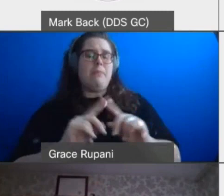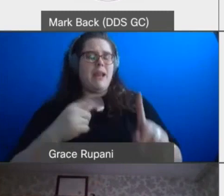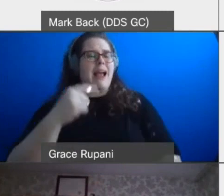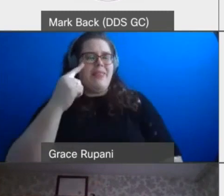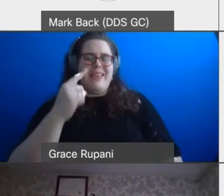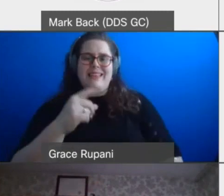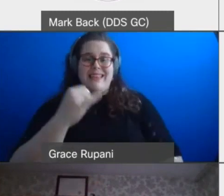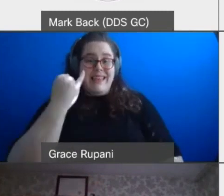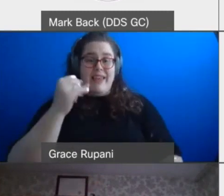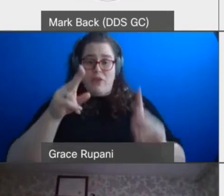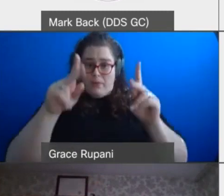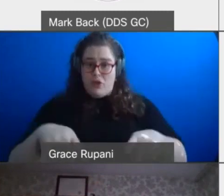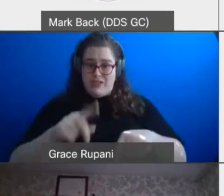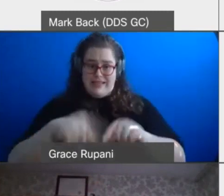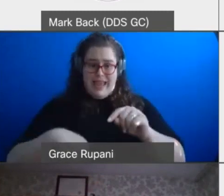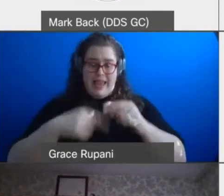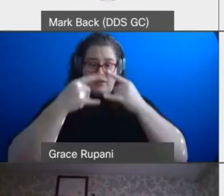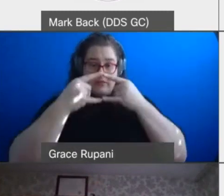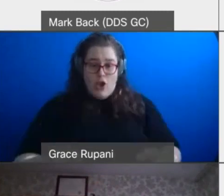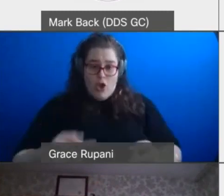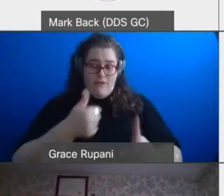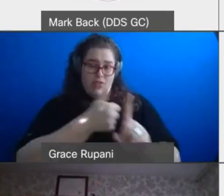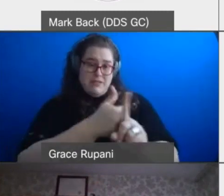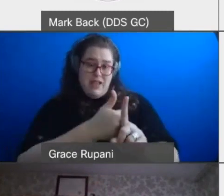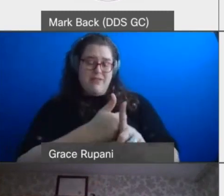have a mask on if they can't take the mask off.